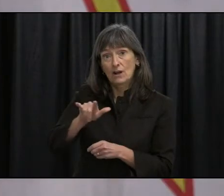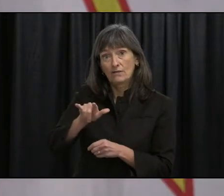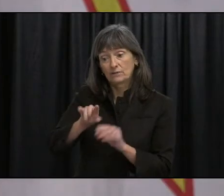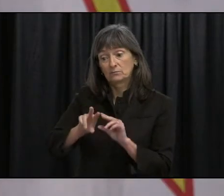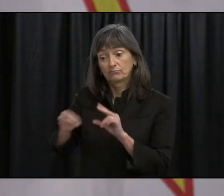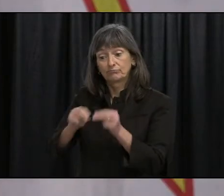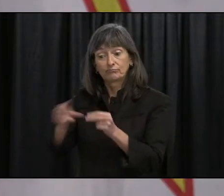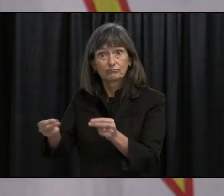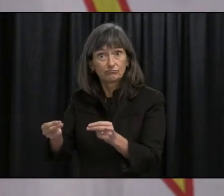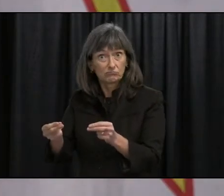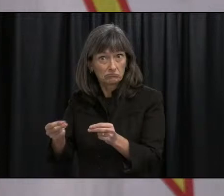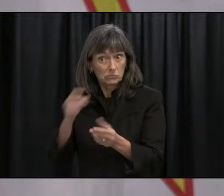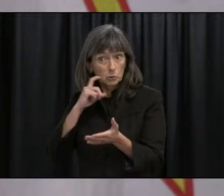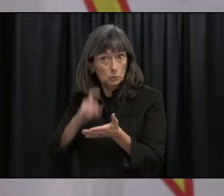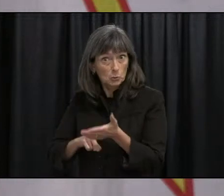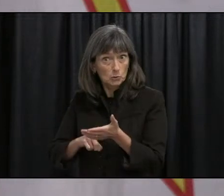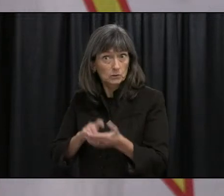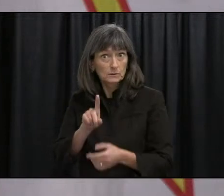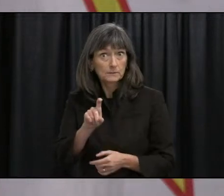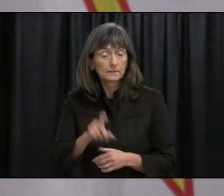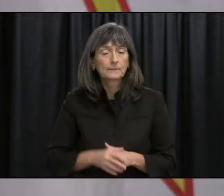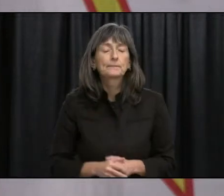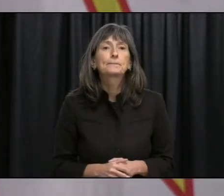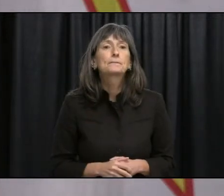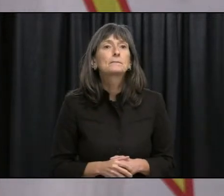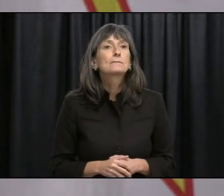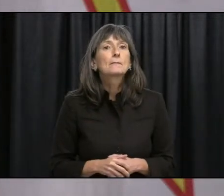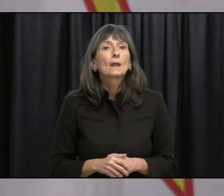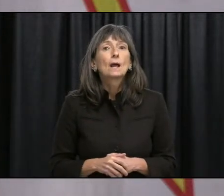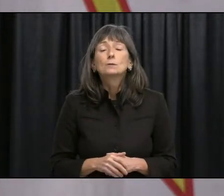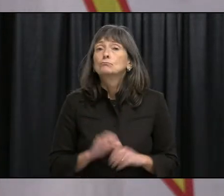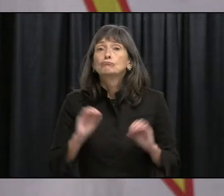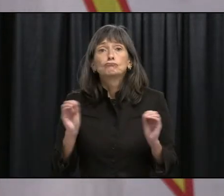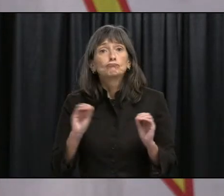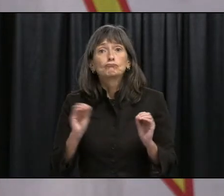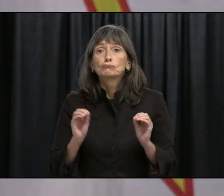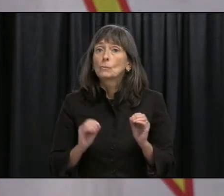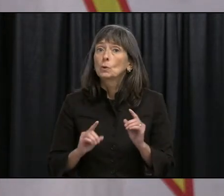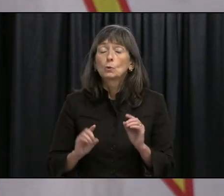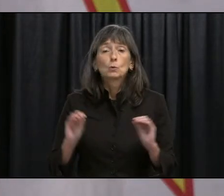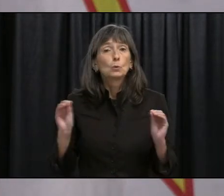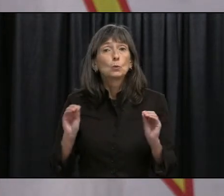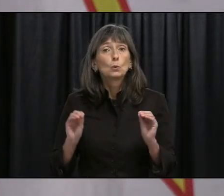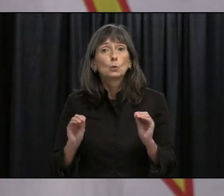So for us, for people arriving here in the province, no, we haven't had any documented cases of